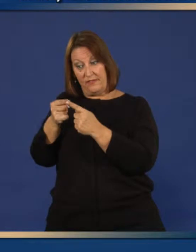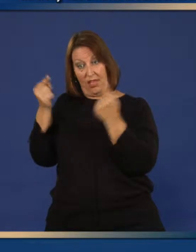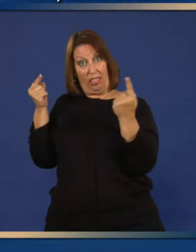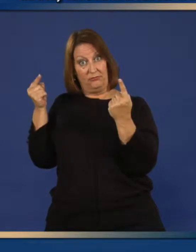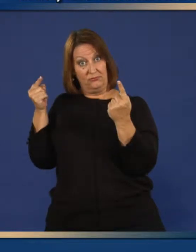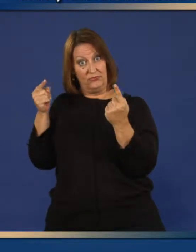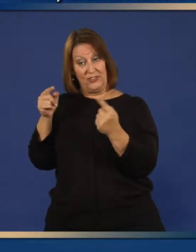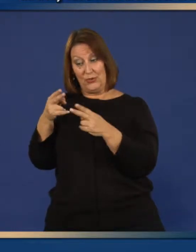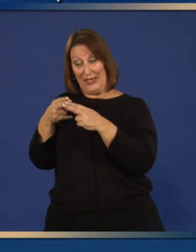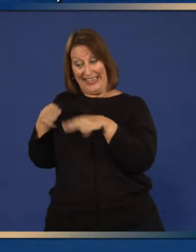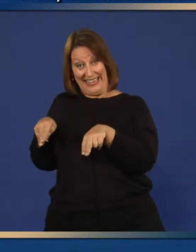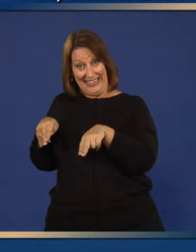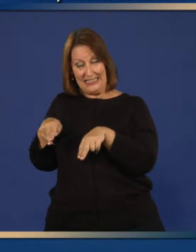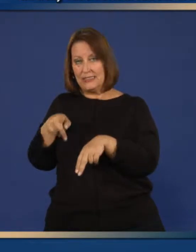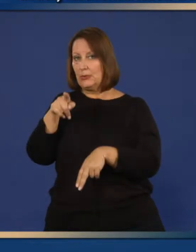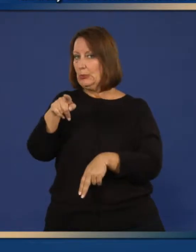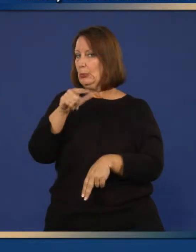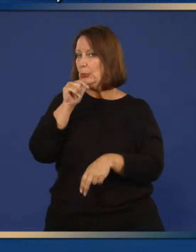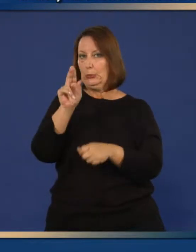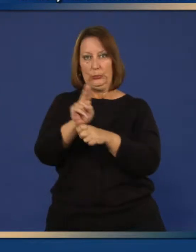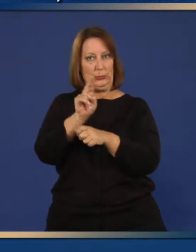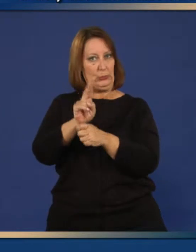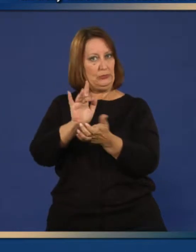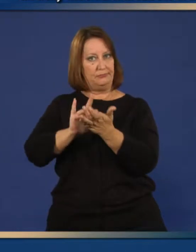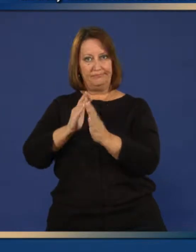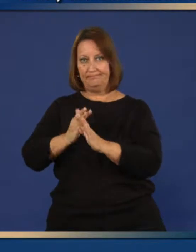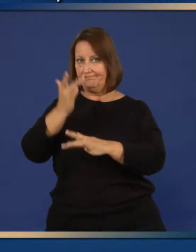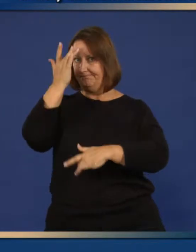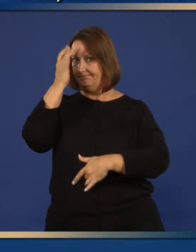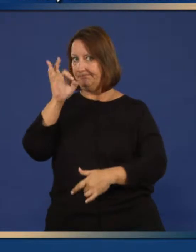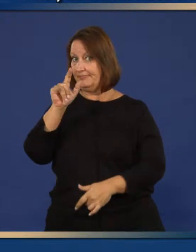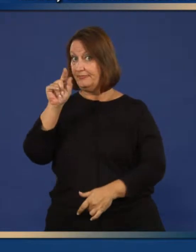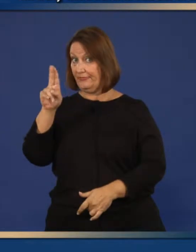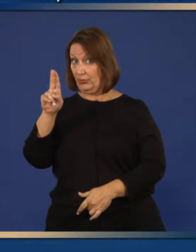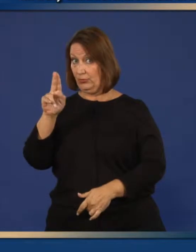should not get influenza vaccine.